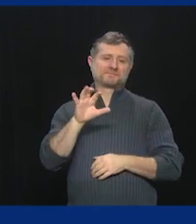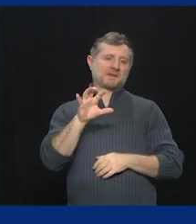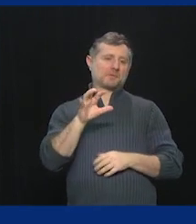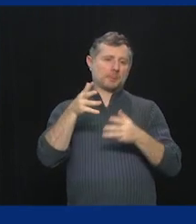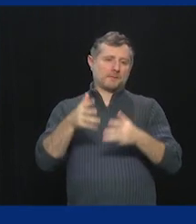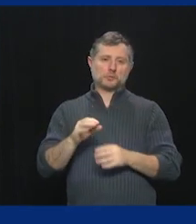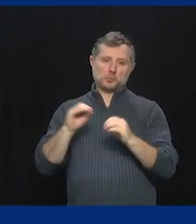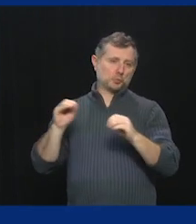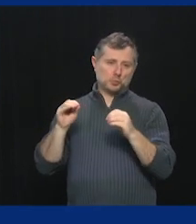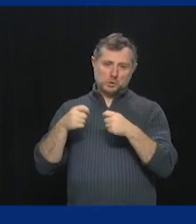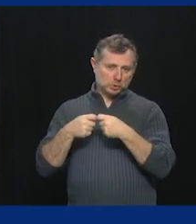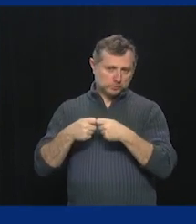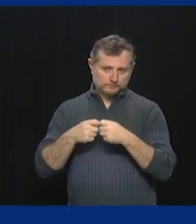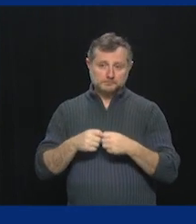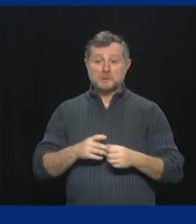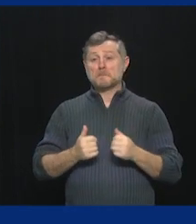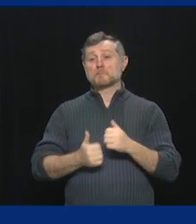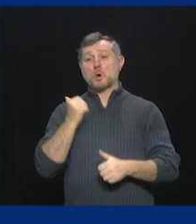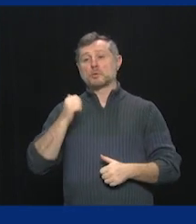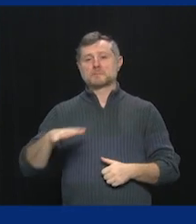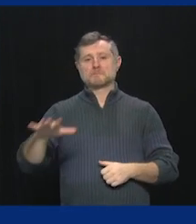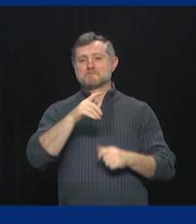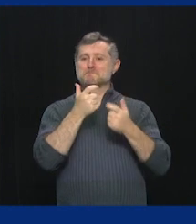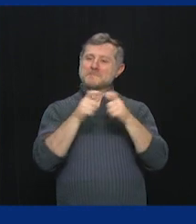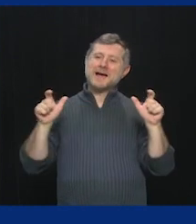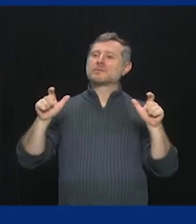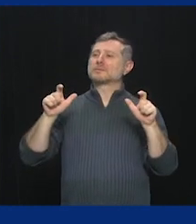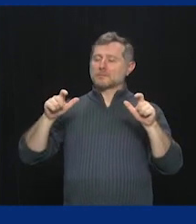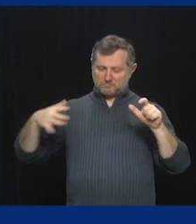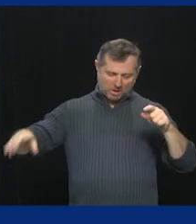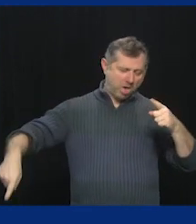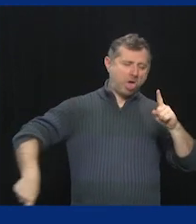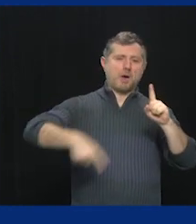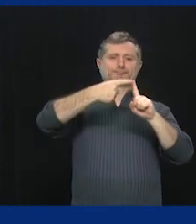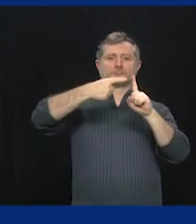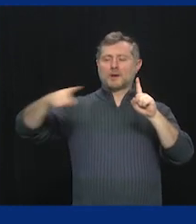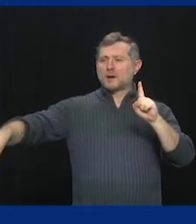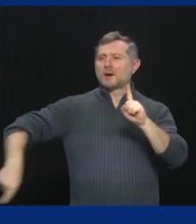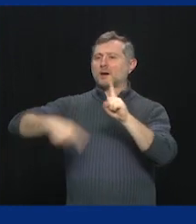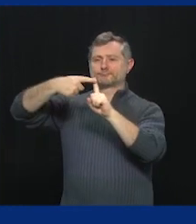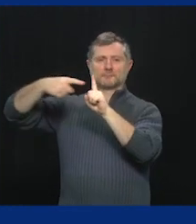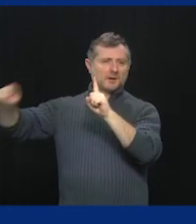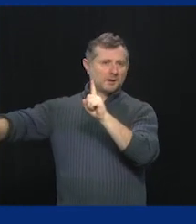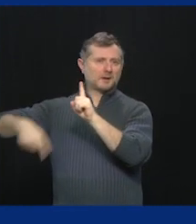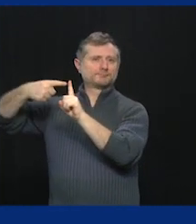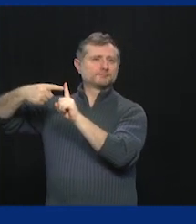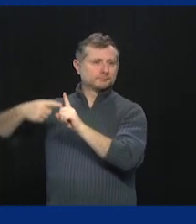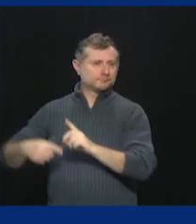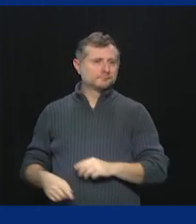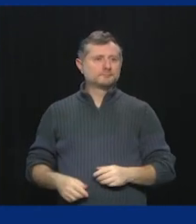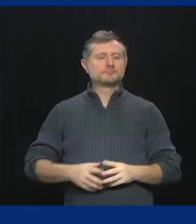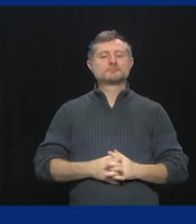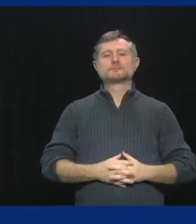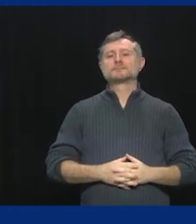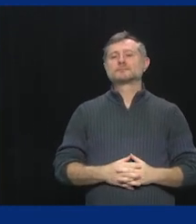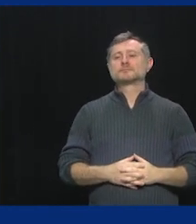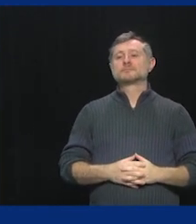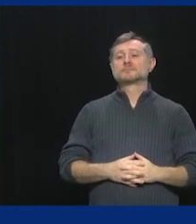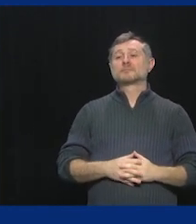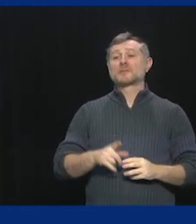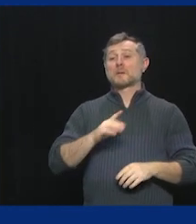lines are back up. Rapid recovery from the power companies,